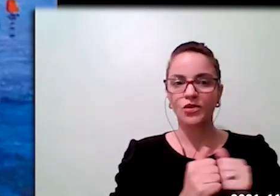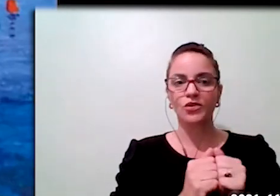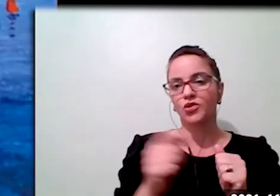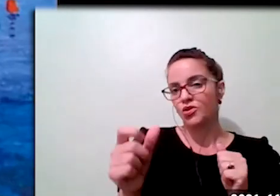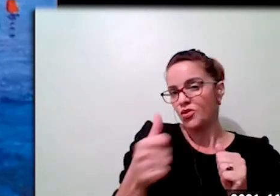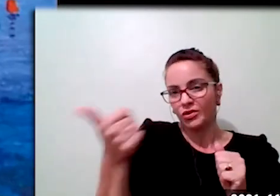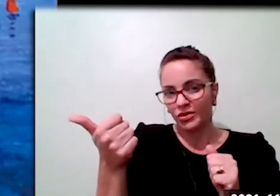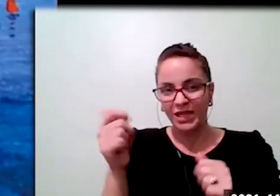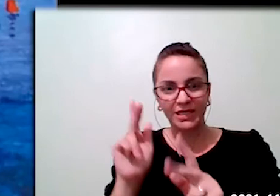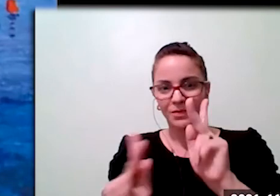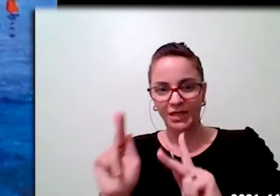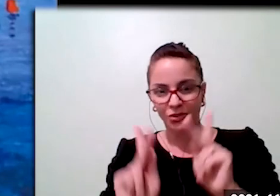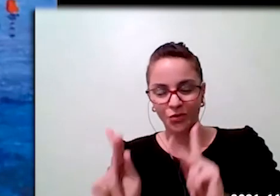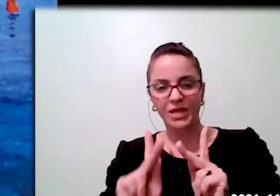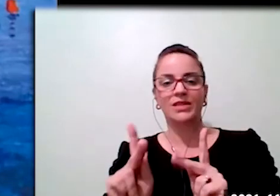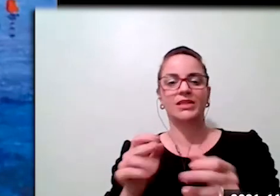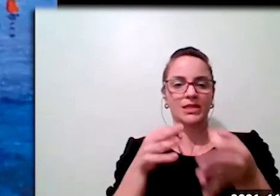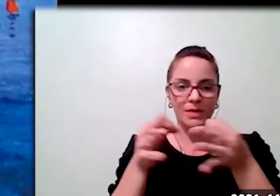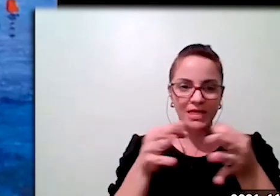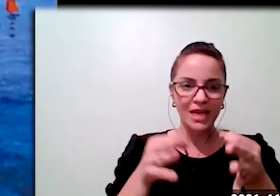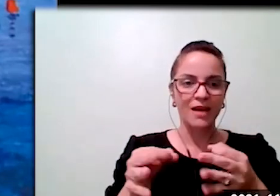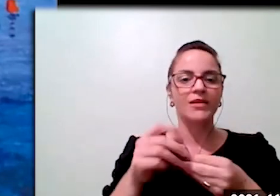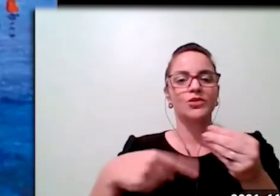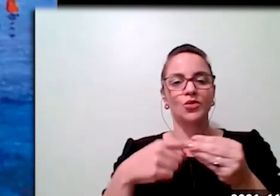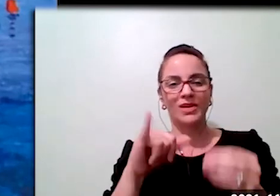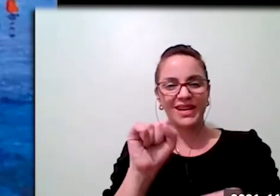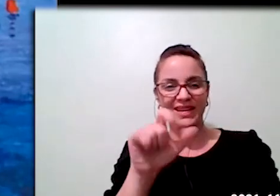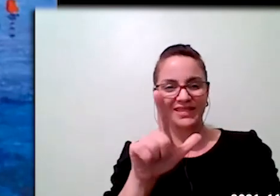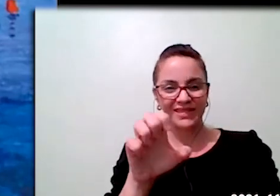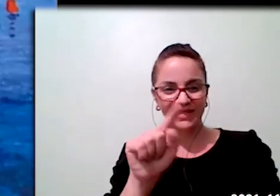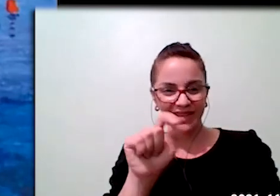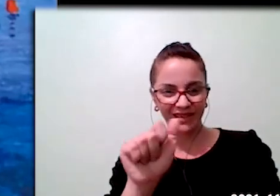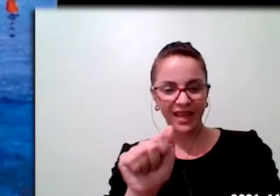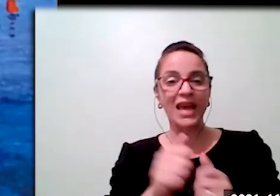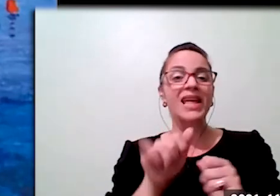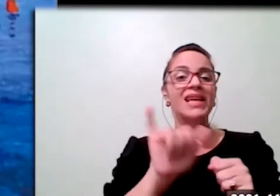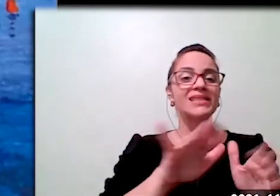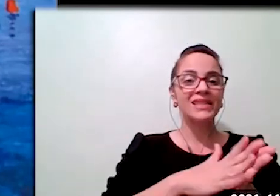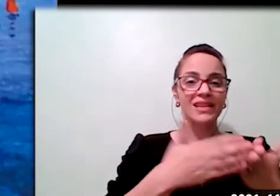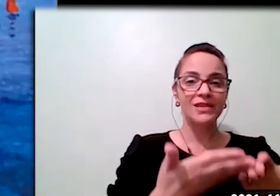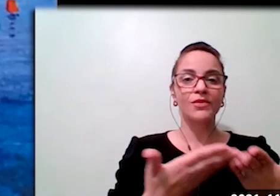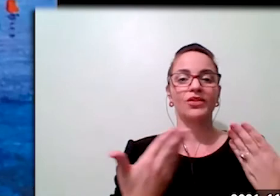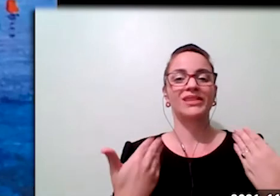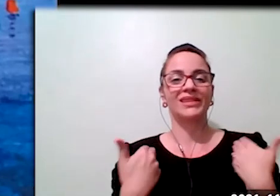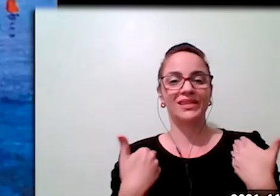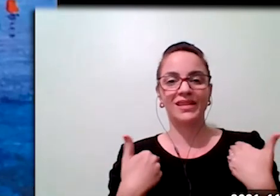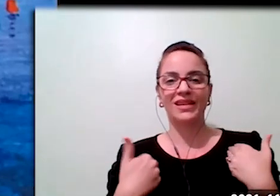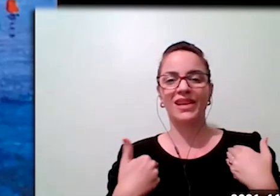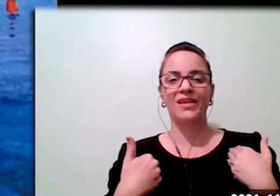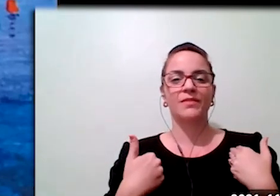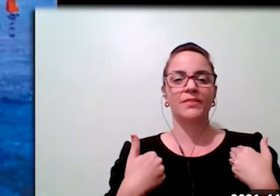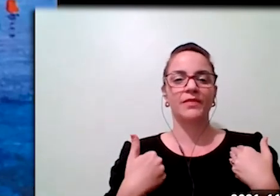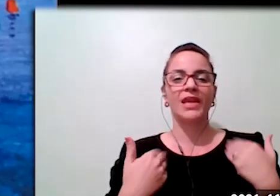throughout these past 5 centuries. The book contains representations of the following